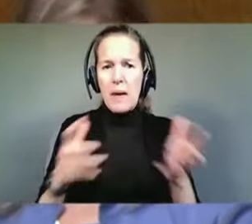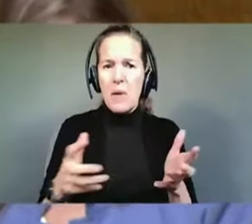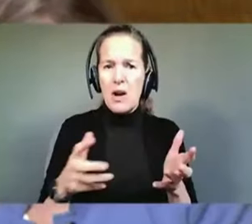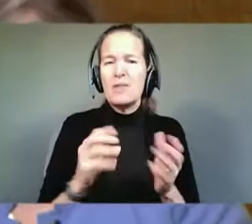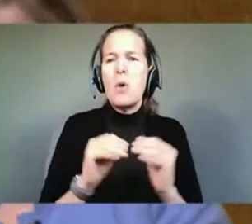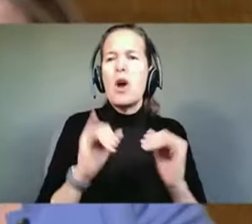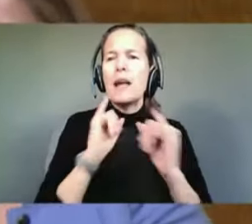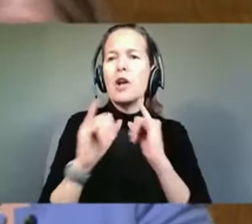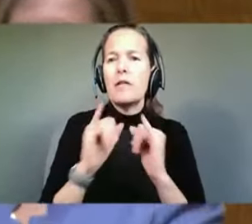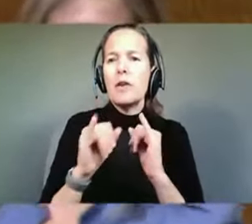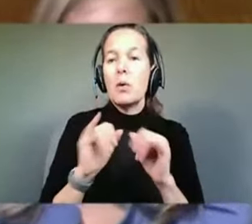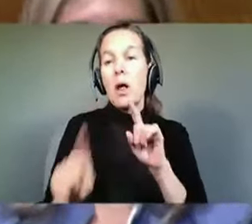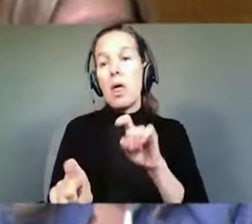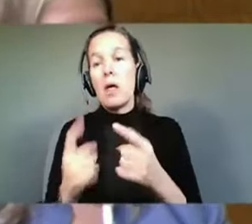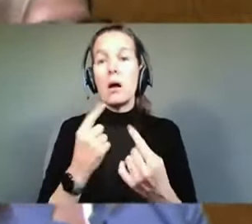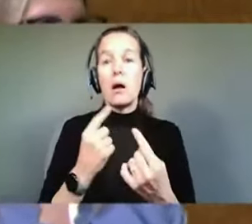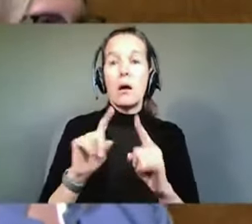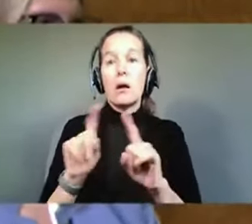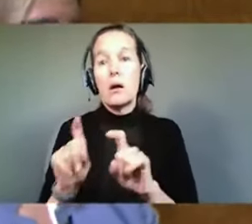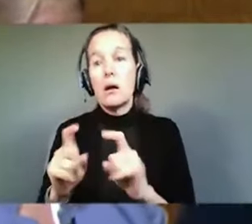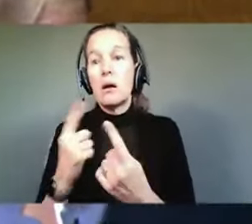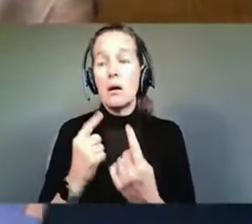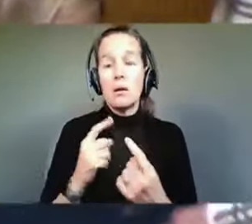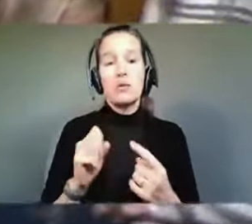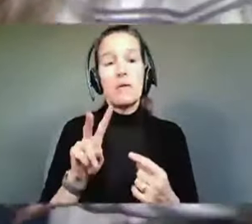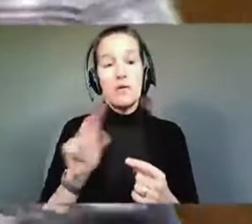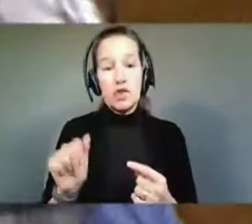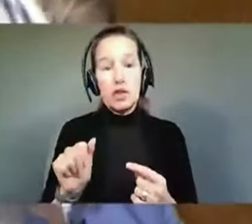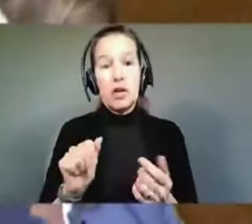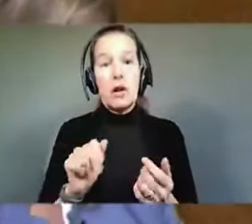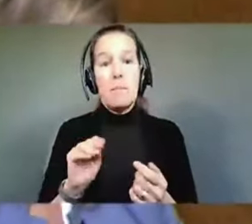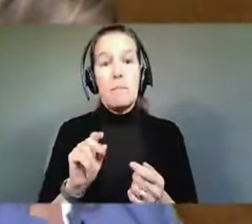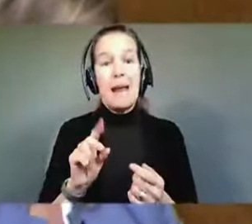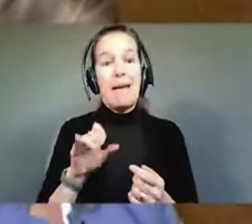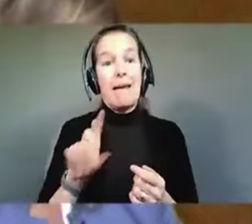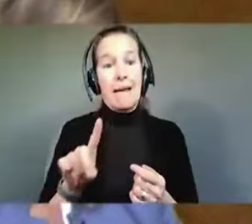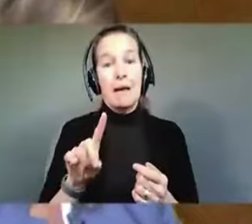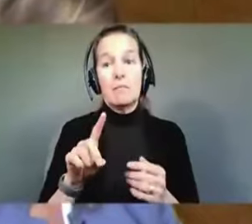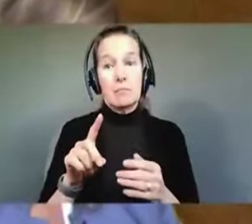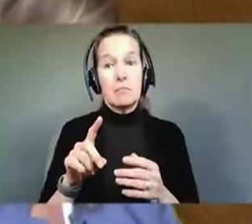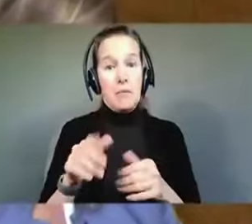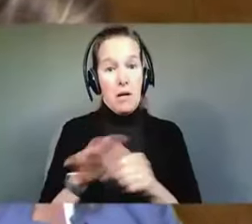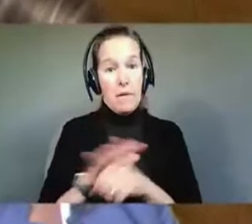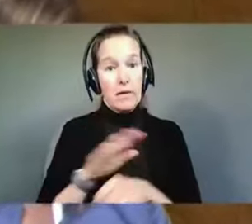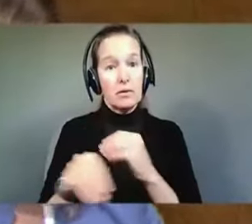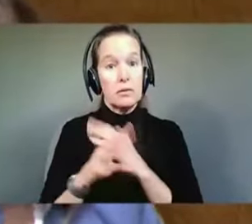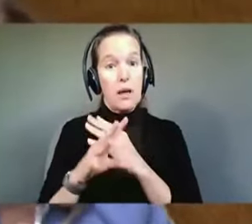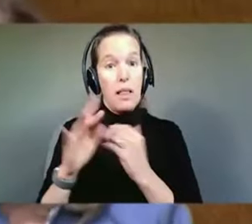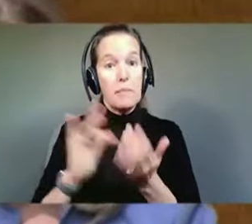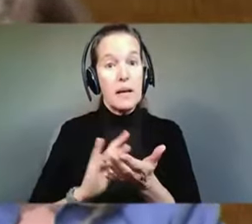So is Virginia Medicaid covering telemedicine, or your insurance plans covering telemedicine?